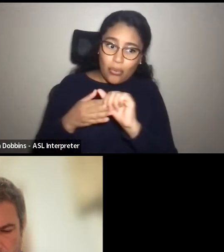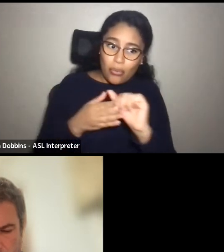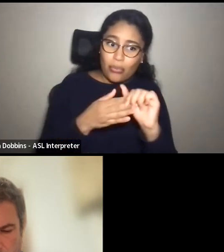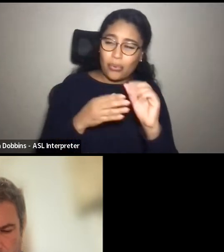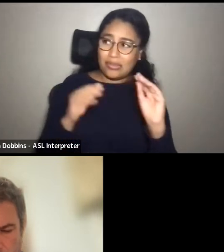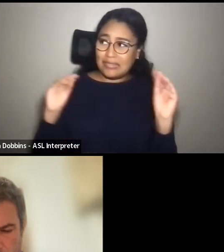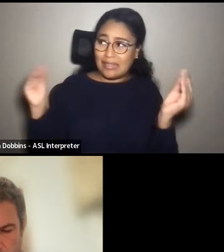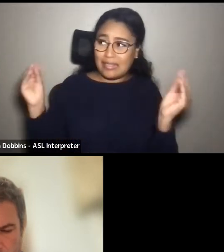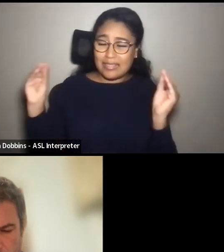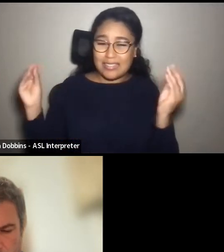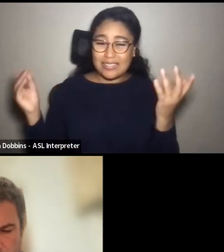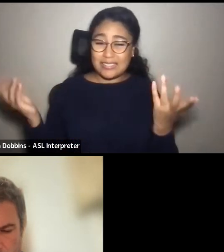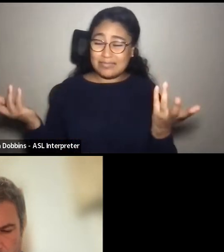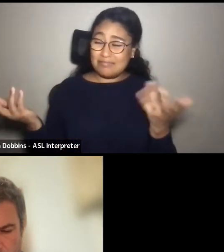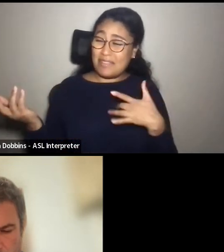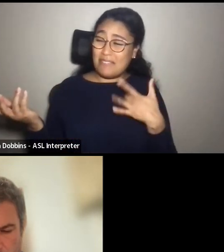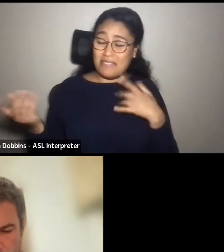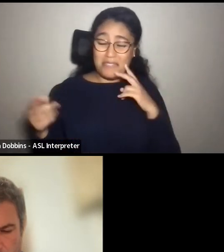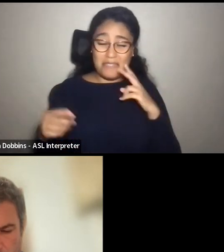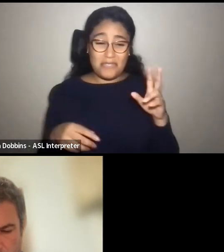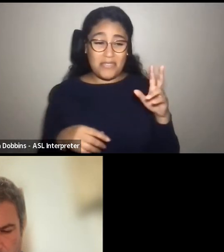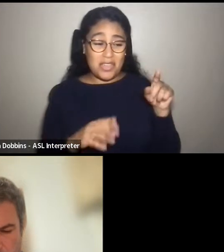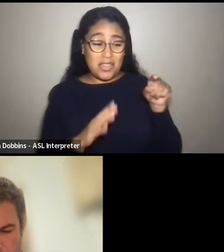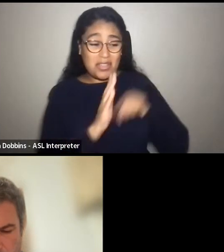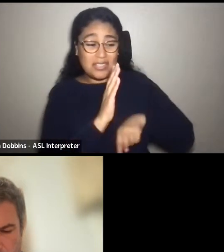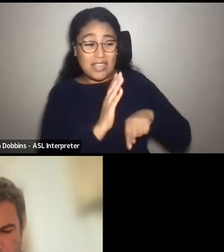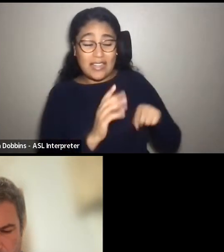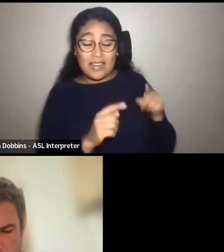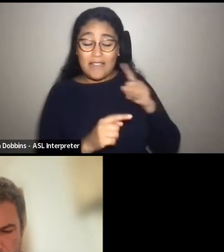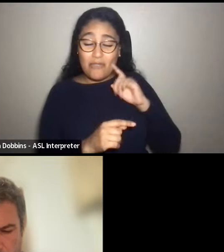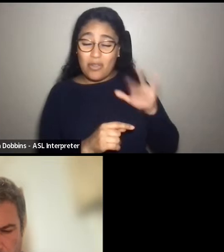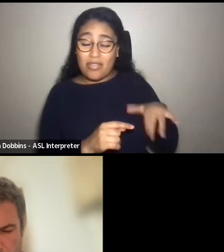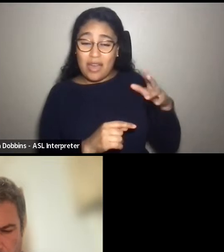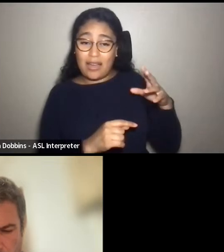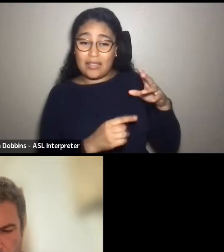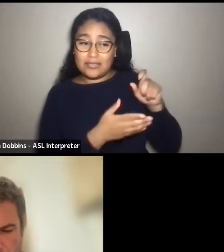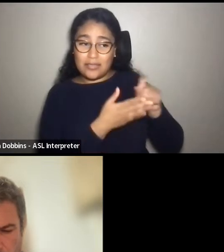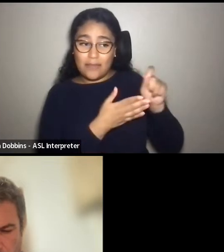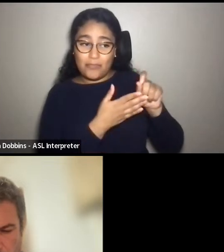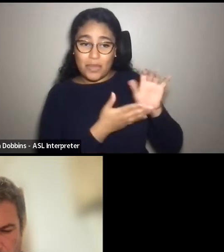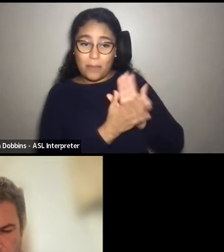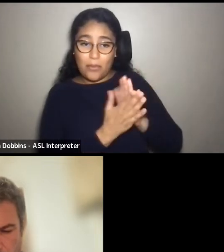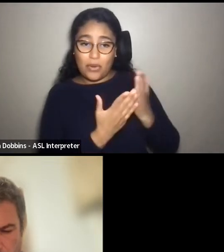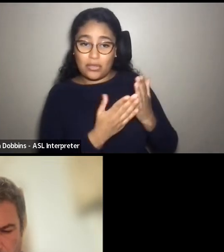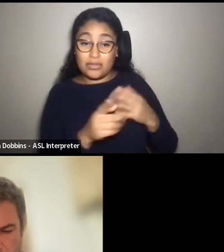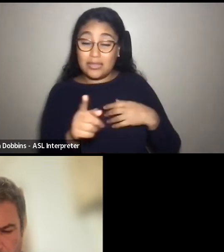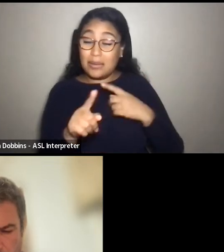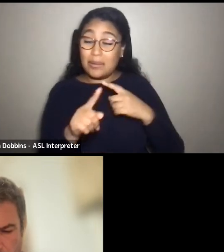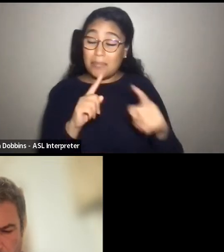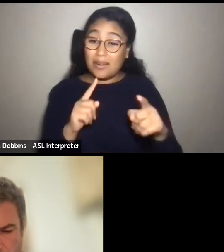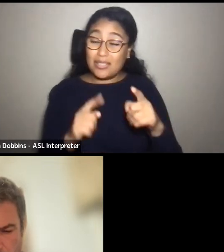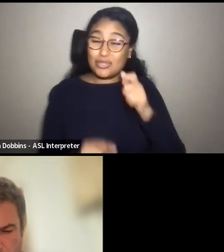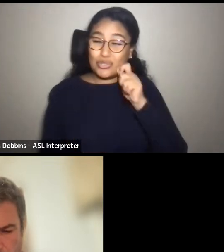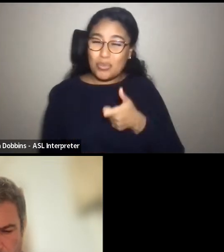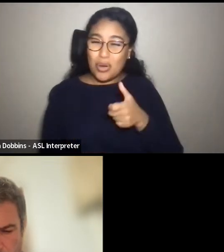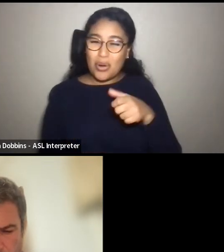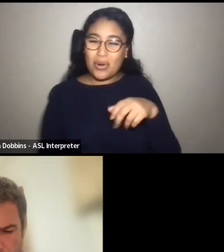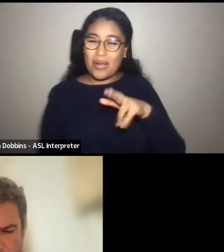feeling. As others have mentioned, so I won't go into detail on that either. Tomorrow is a national day of